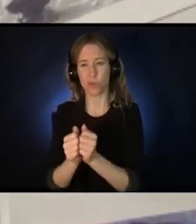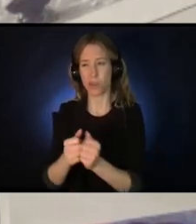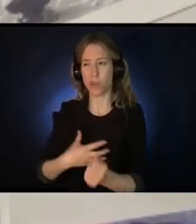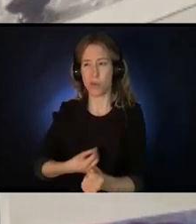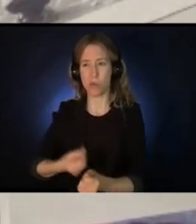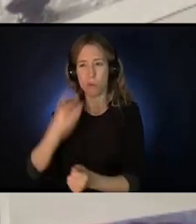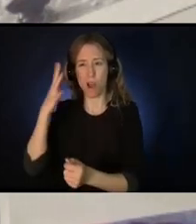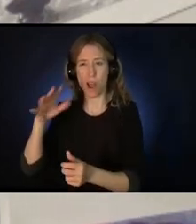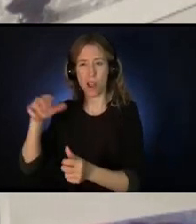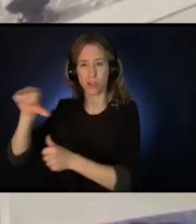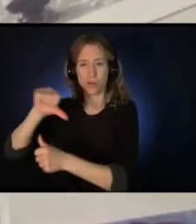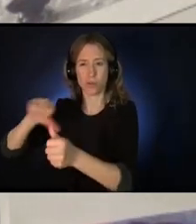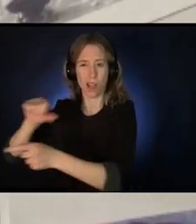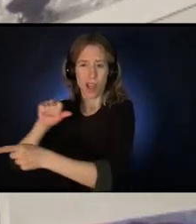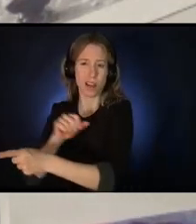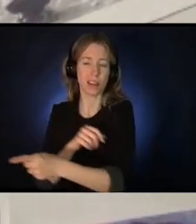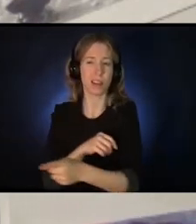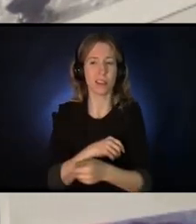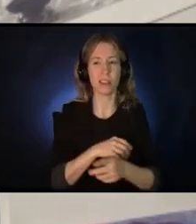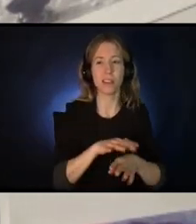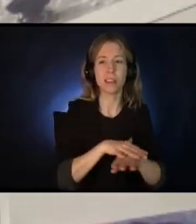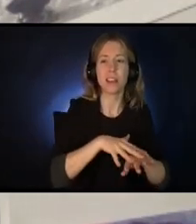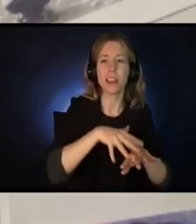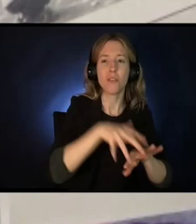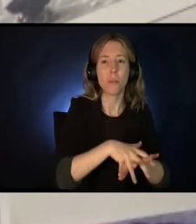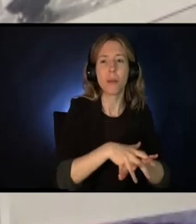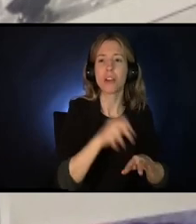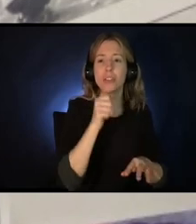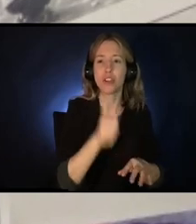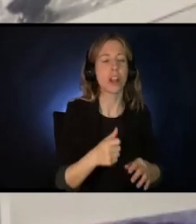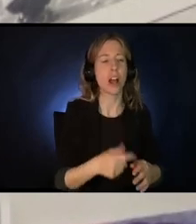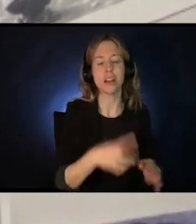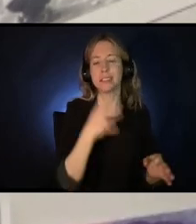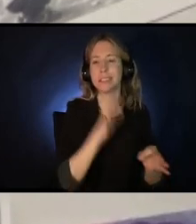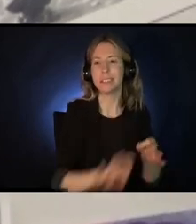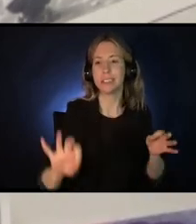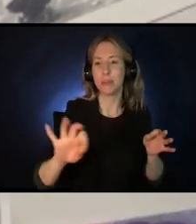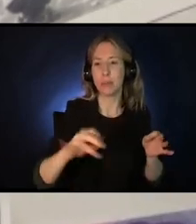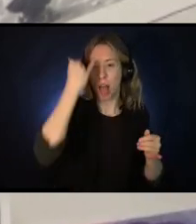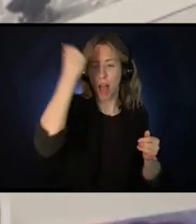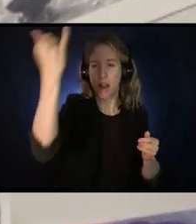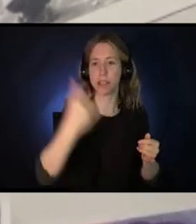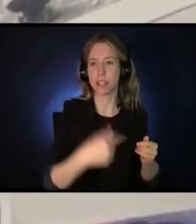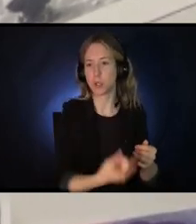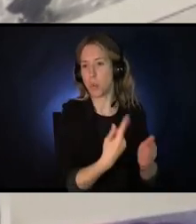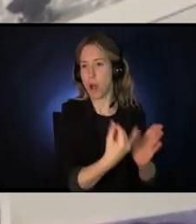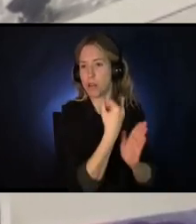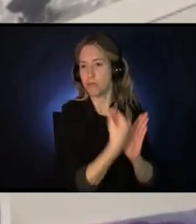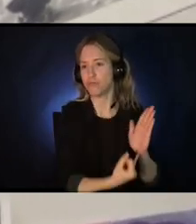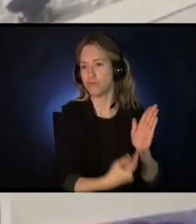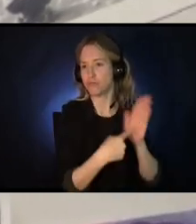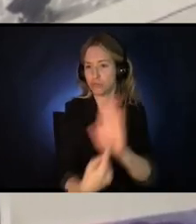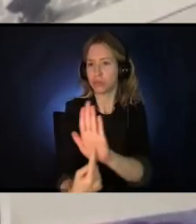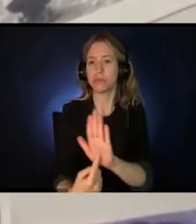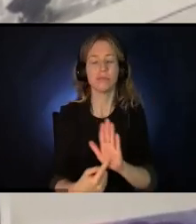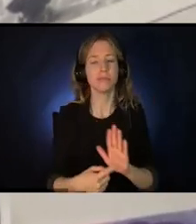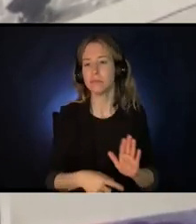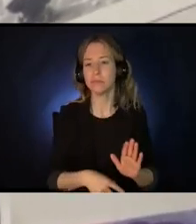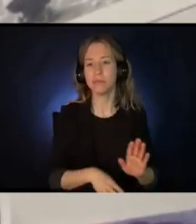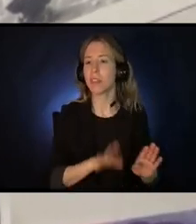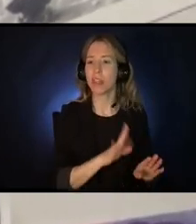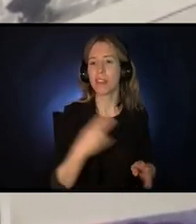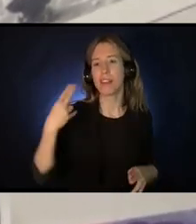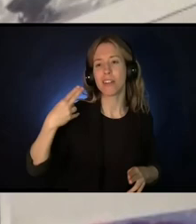compartmentalized based on simple means. With one of the most complicated histories since the dawning of